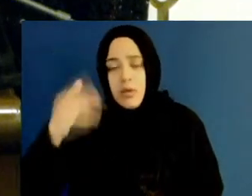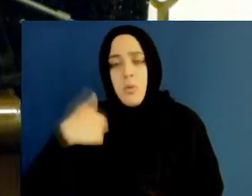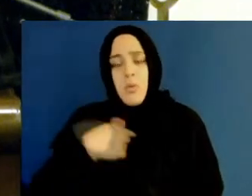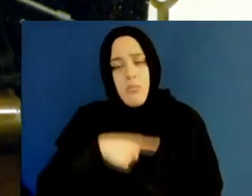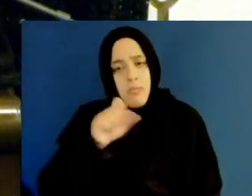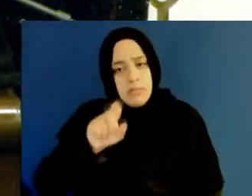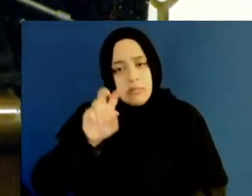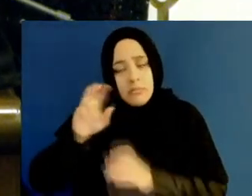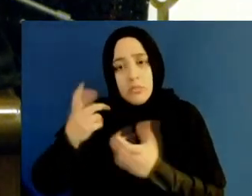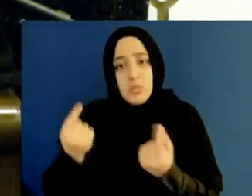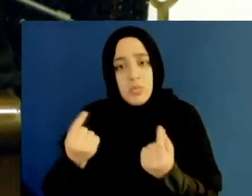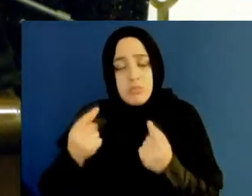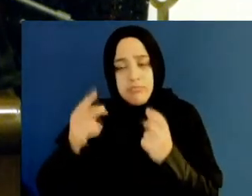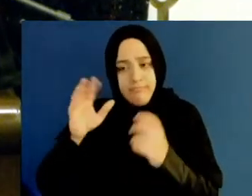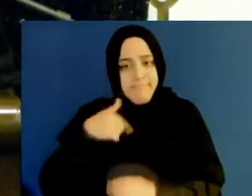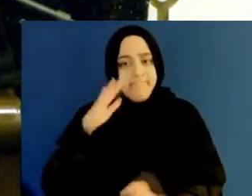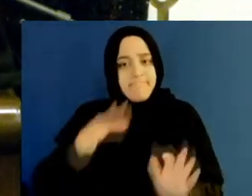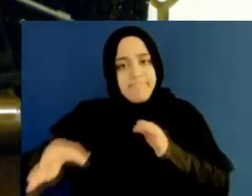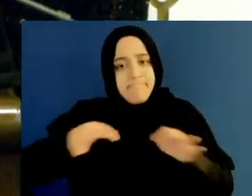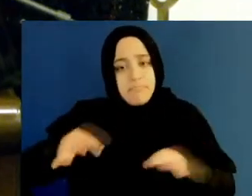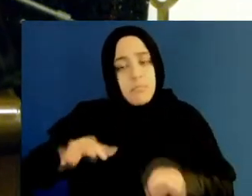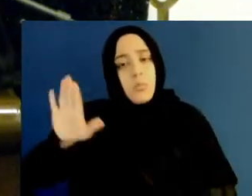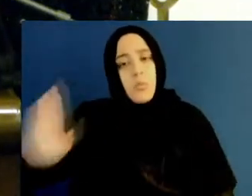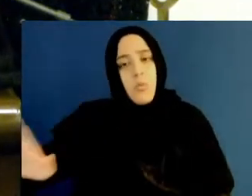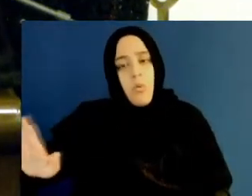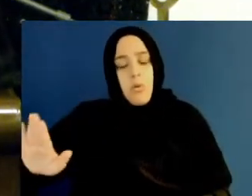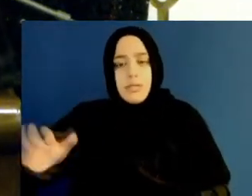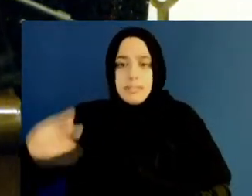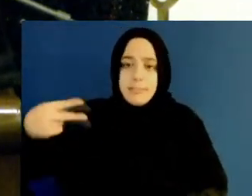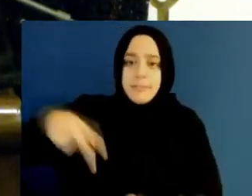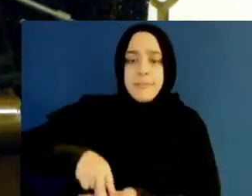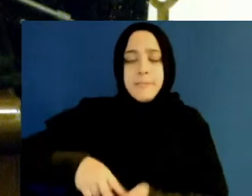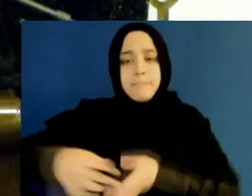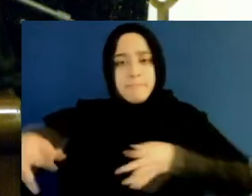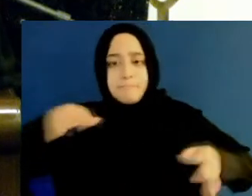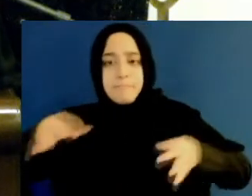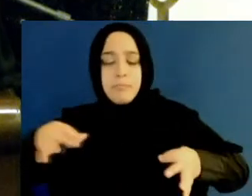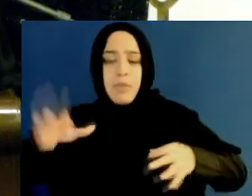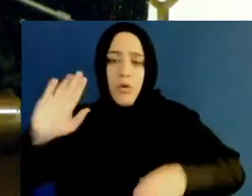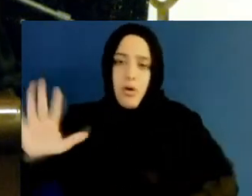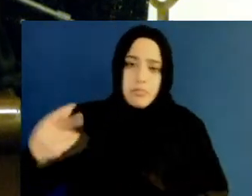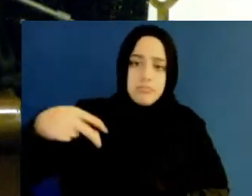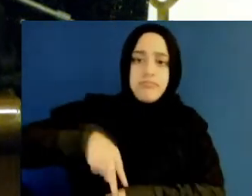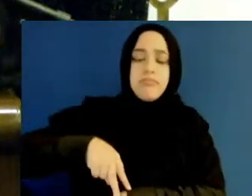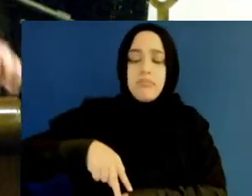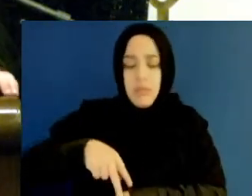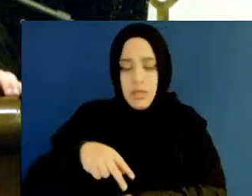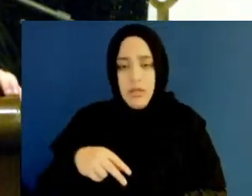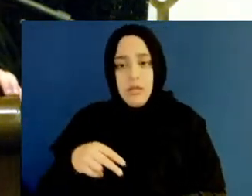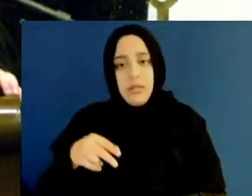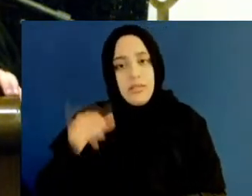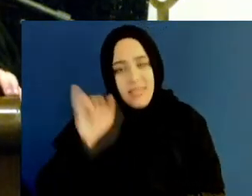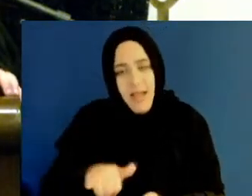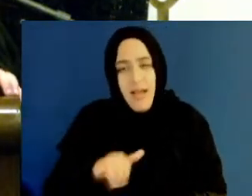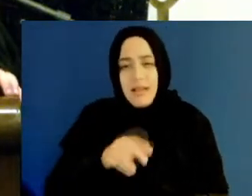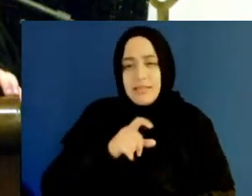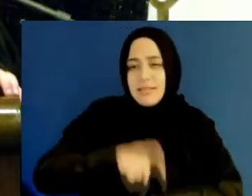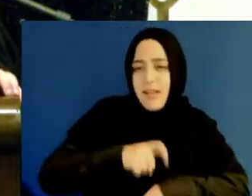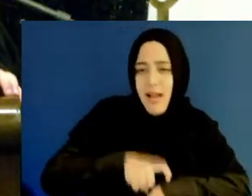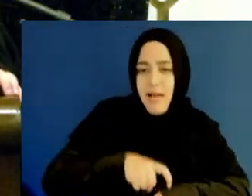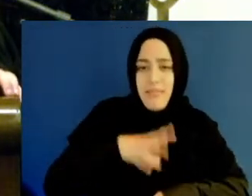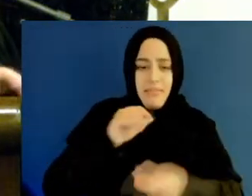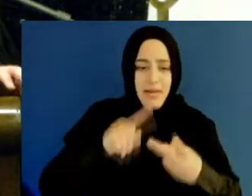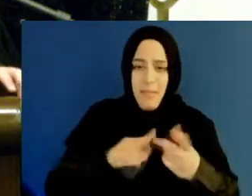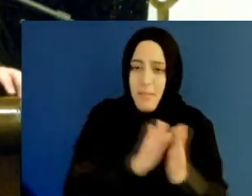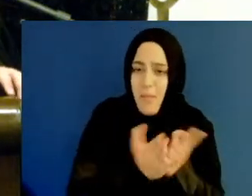bravery that the books of history have neglected and time has neglected for a number of reasons.